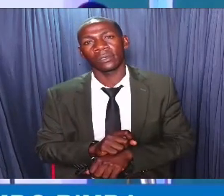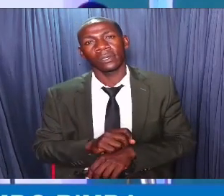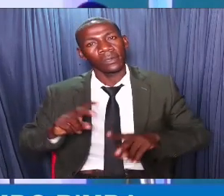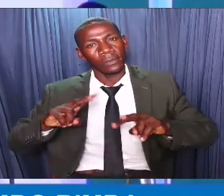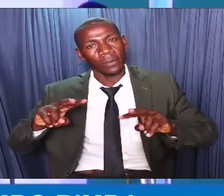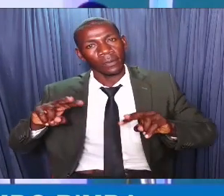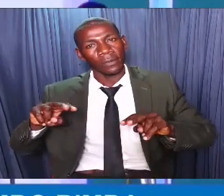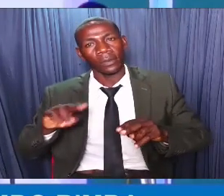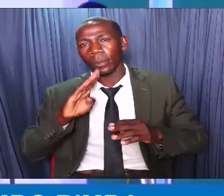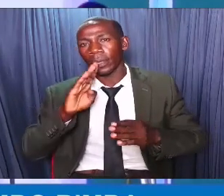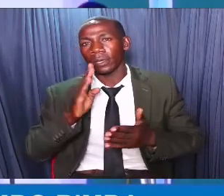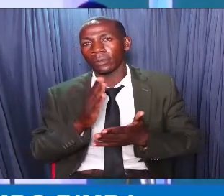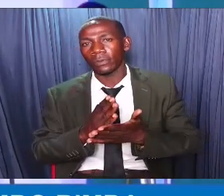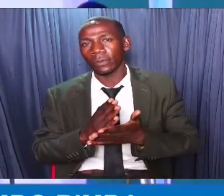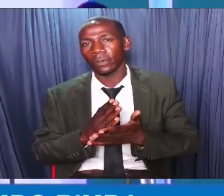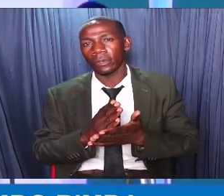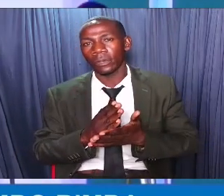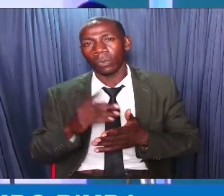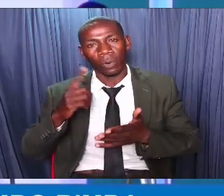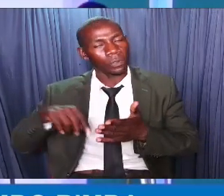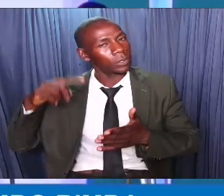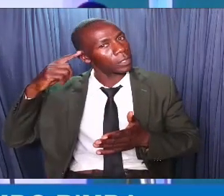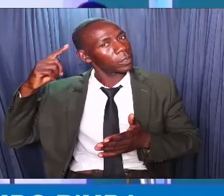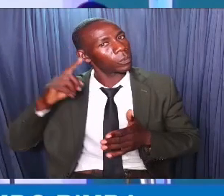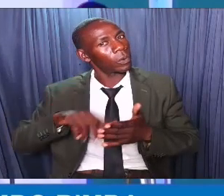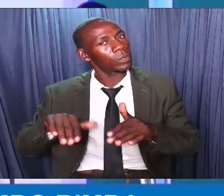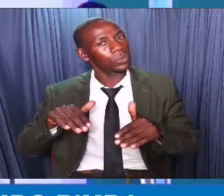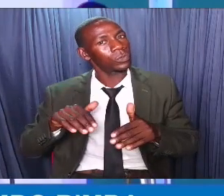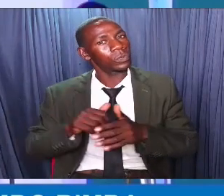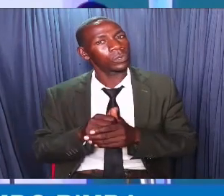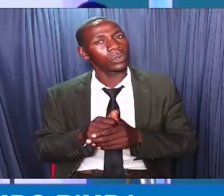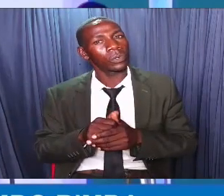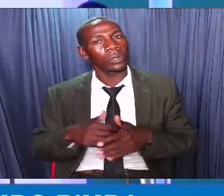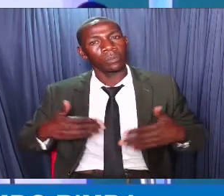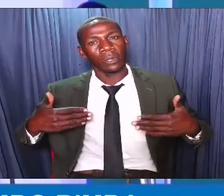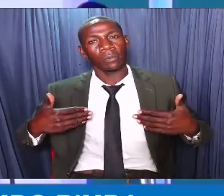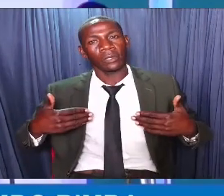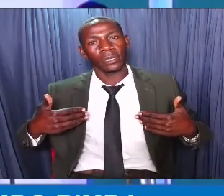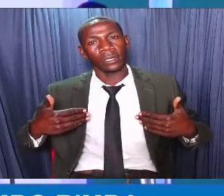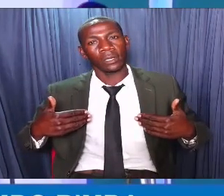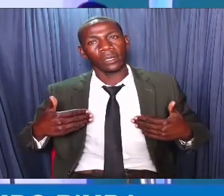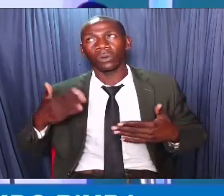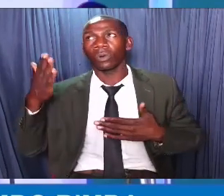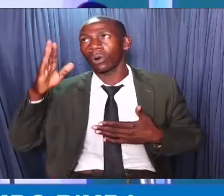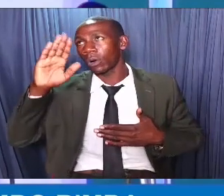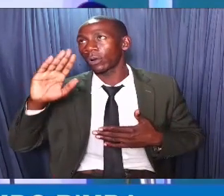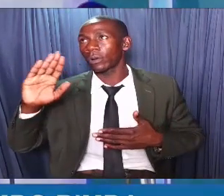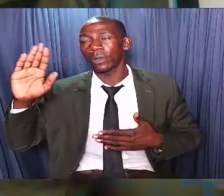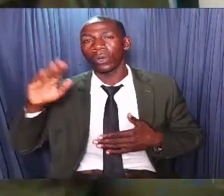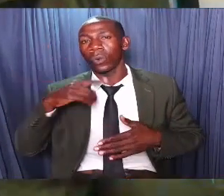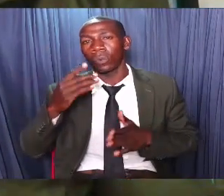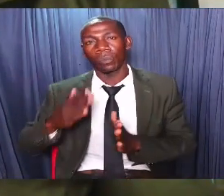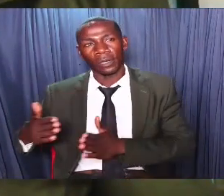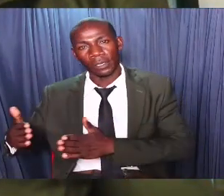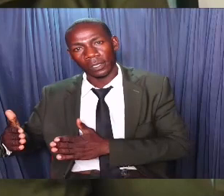tafuta kuhakikisha, seek to prove, uwazayo, what you think, na utendayo, and what you are doing, yanampendeza, are pleasing, yeye, him, anayepanga,